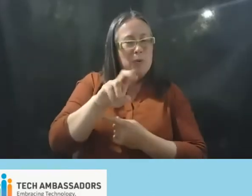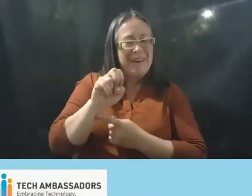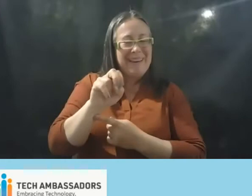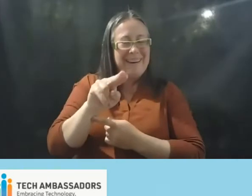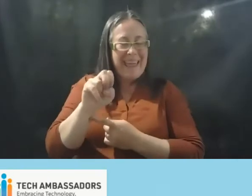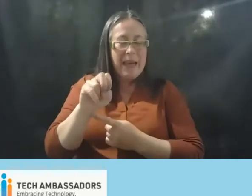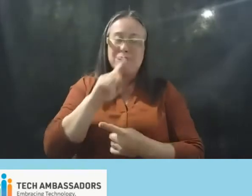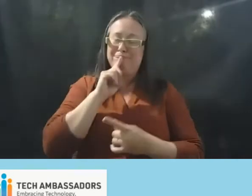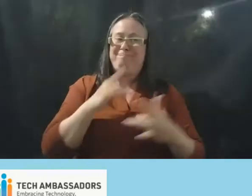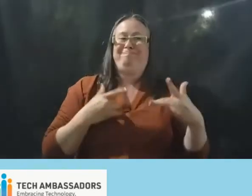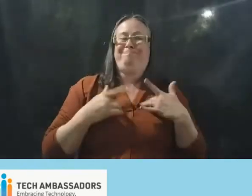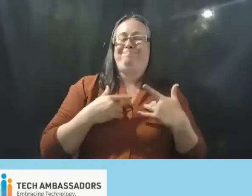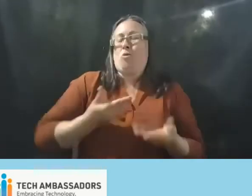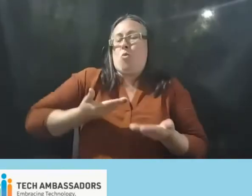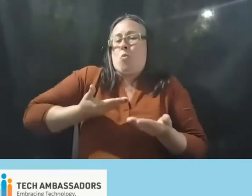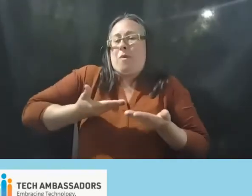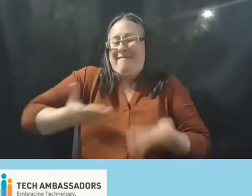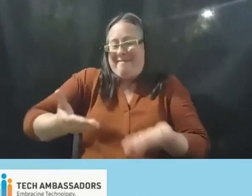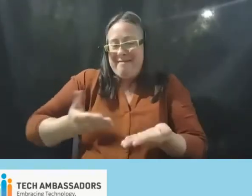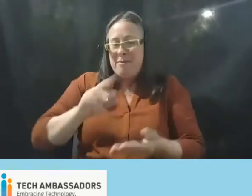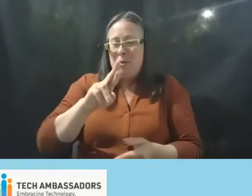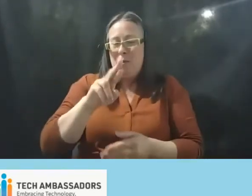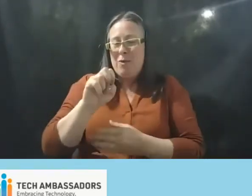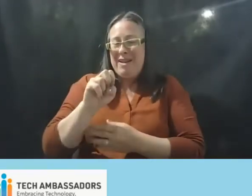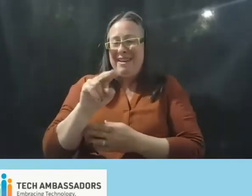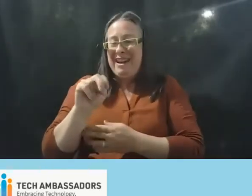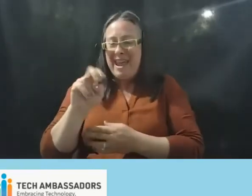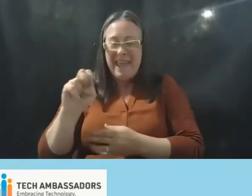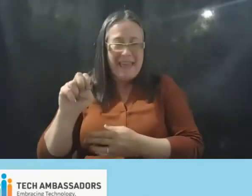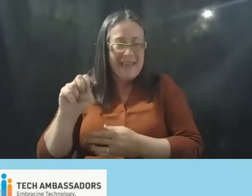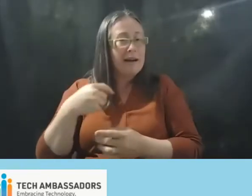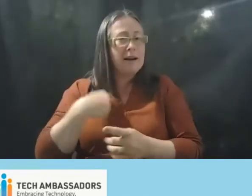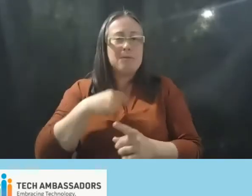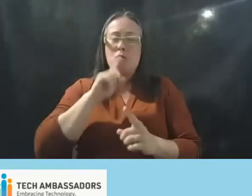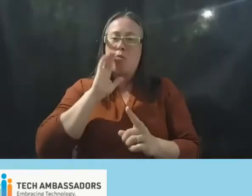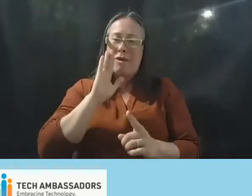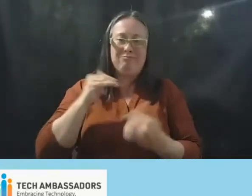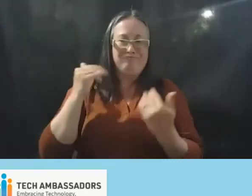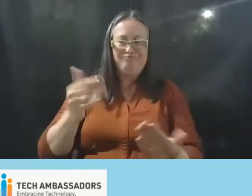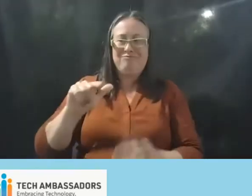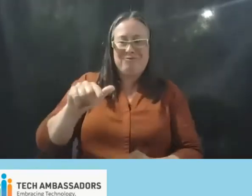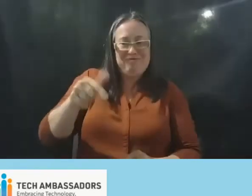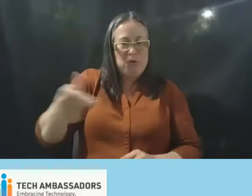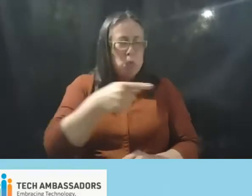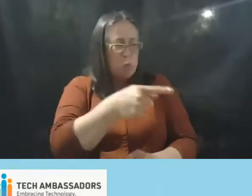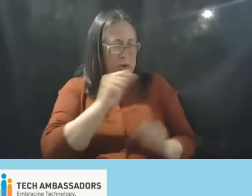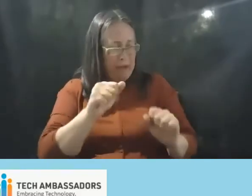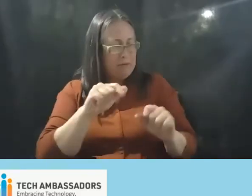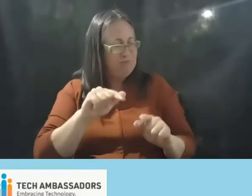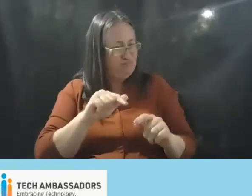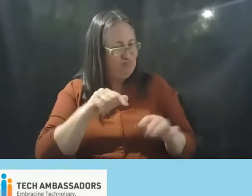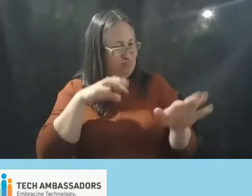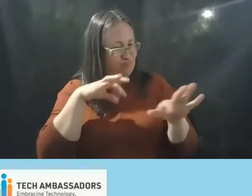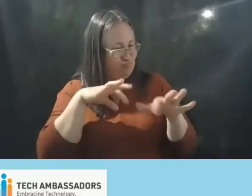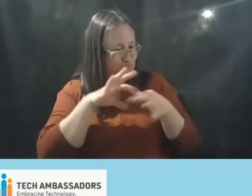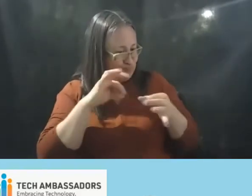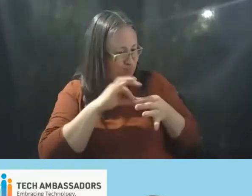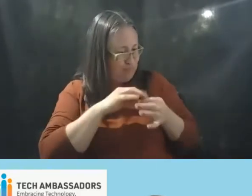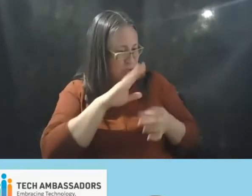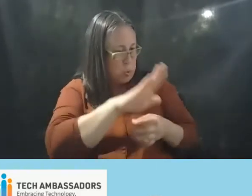Renee Wood. And Renee, I'm just going to turn it right over to you, and you can tell these folks your tech story.